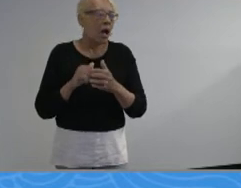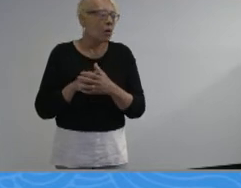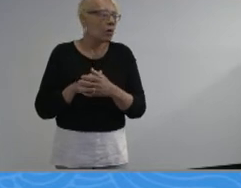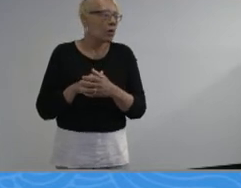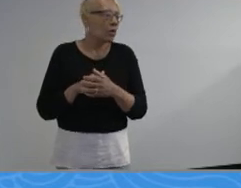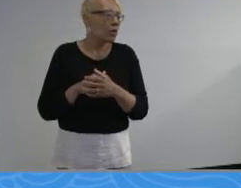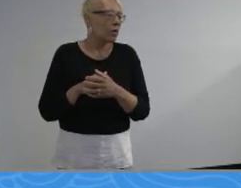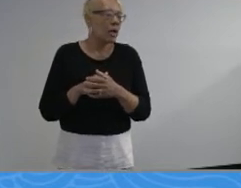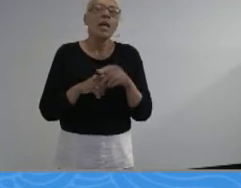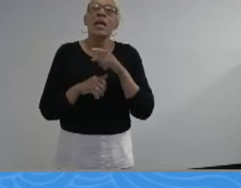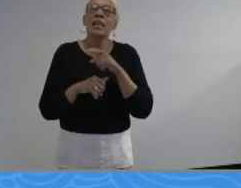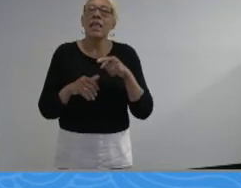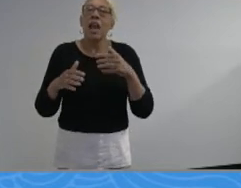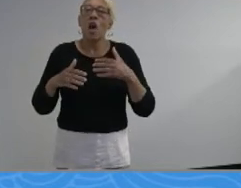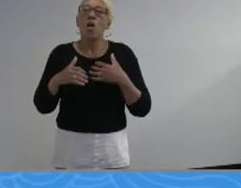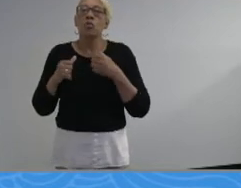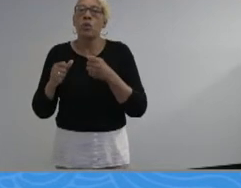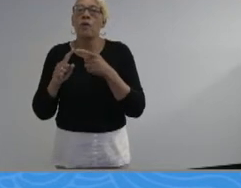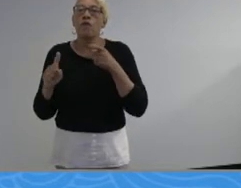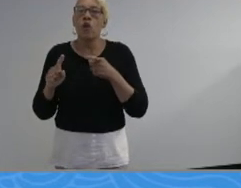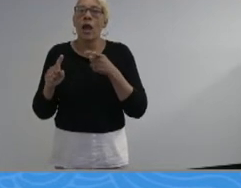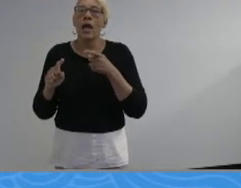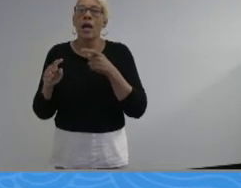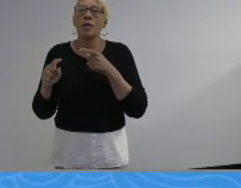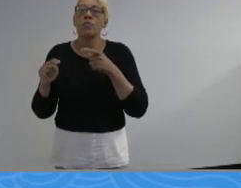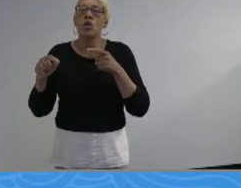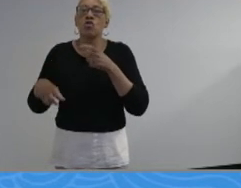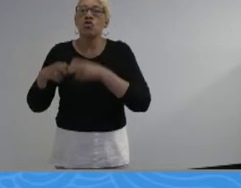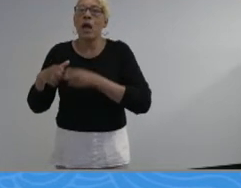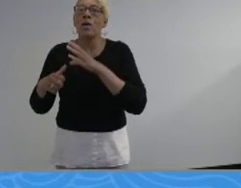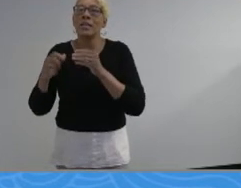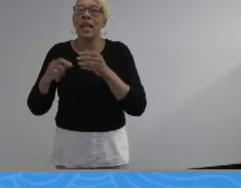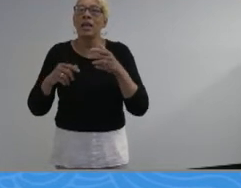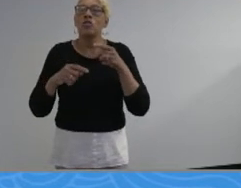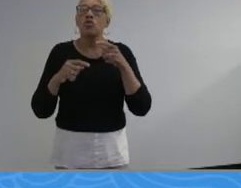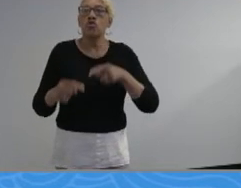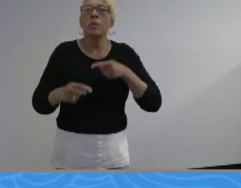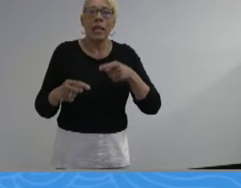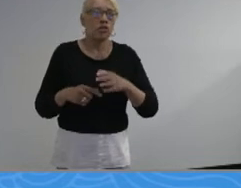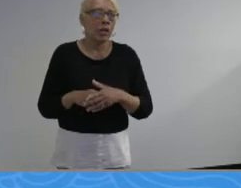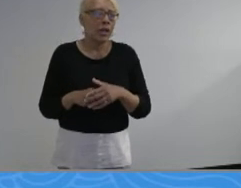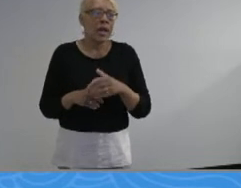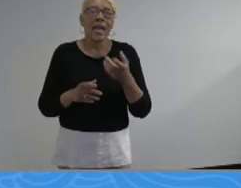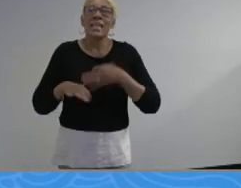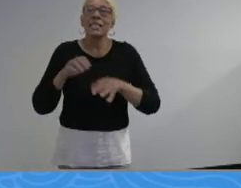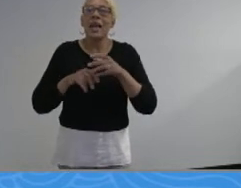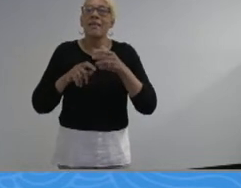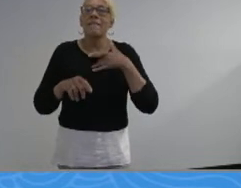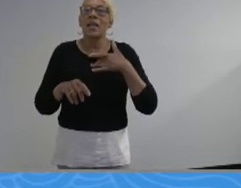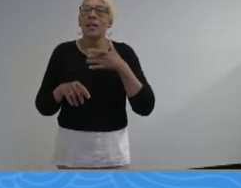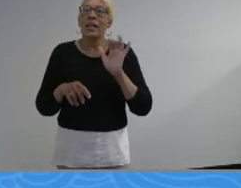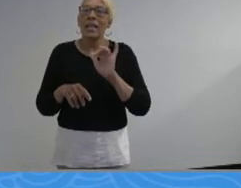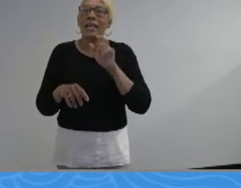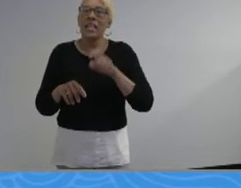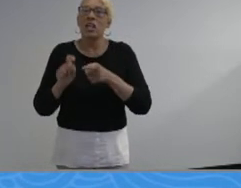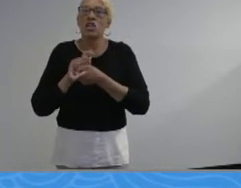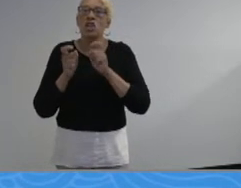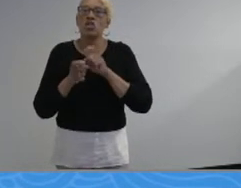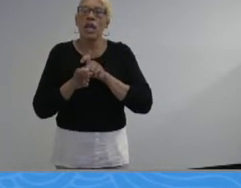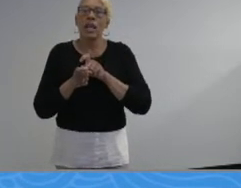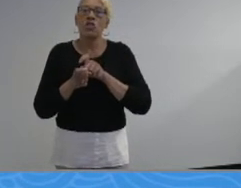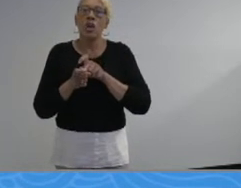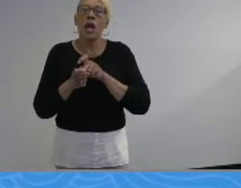and tribulations rather than feel they need to trade a traumatic story for a